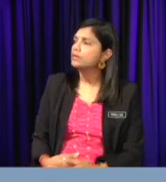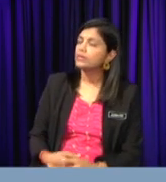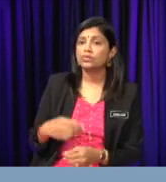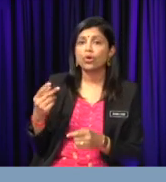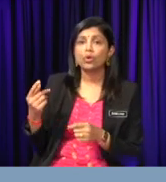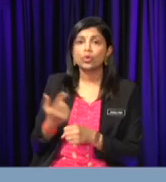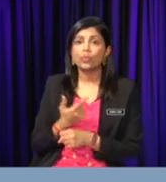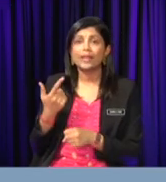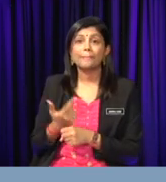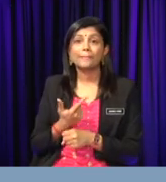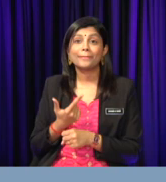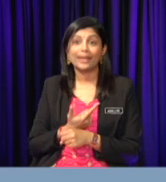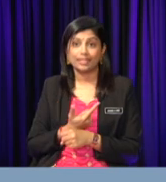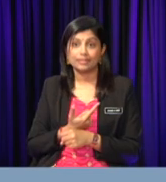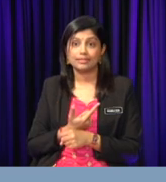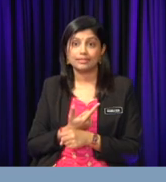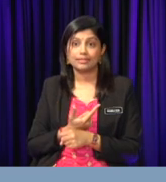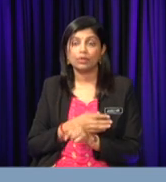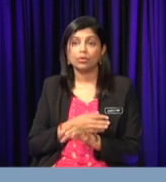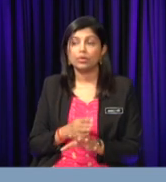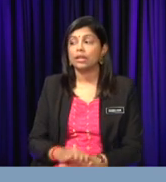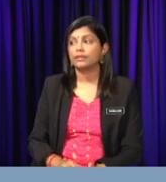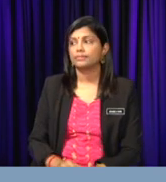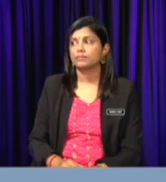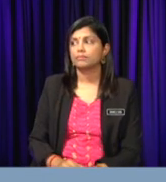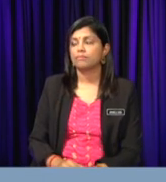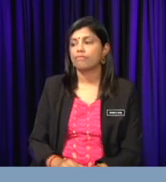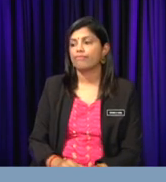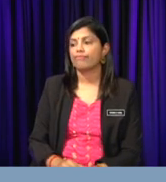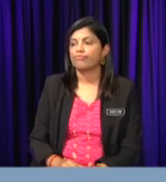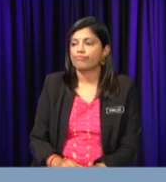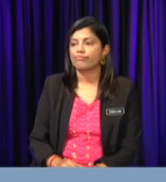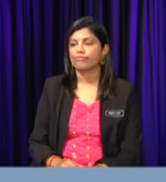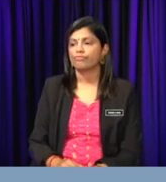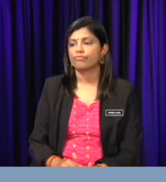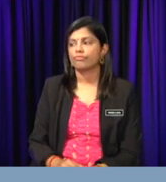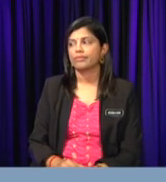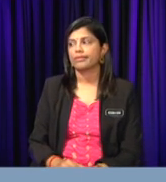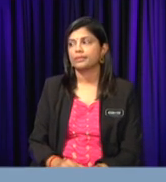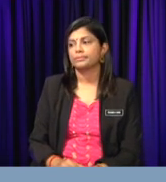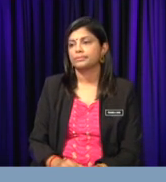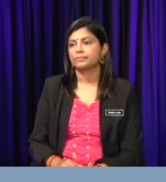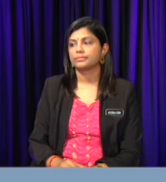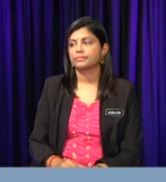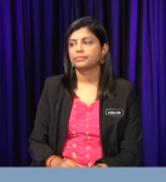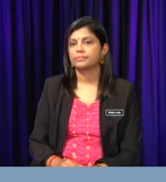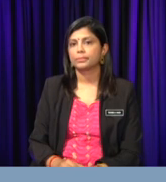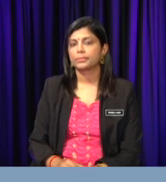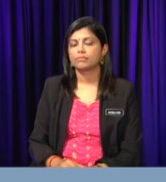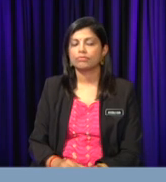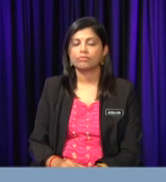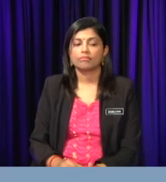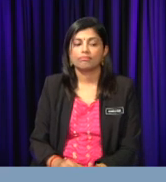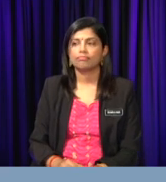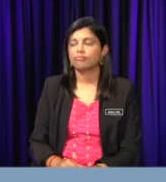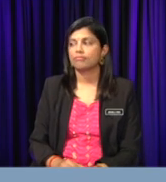a natural, a good natural flow of exchanges, turn-taking, as what you saw Shafika and